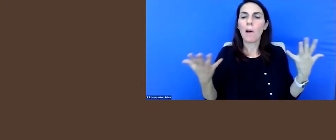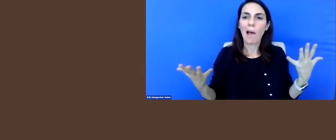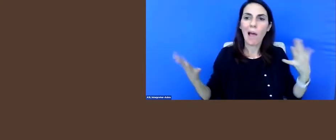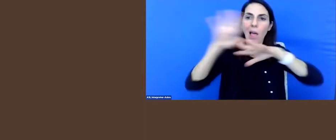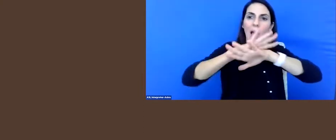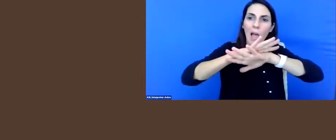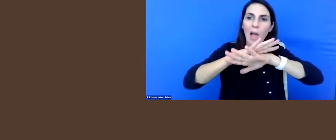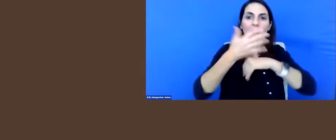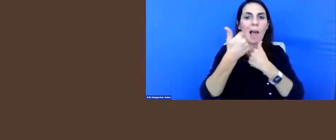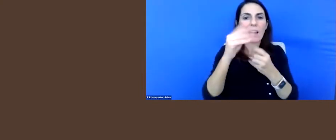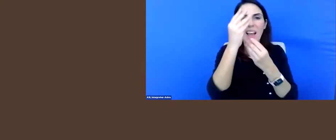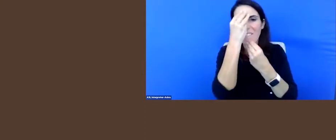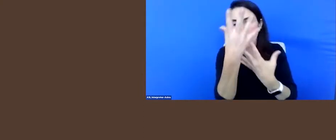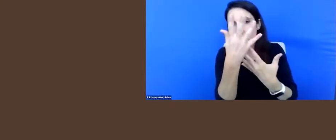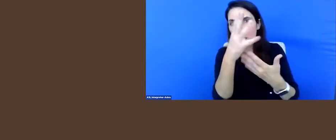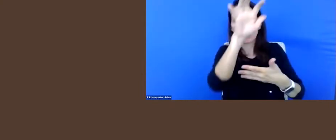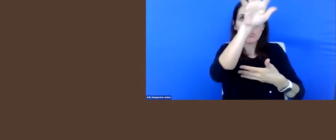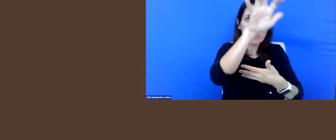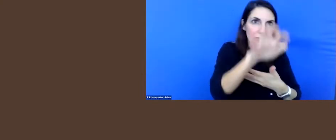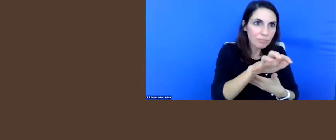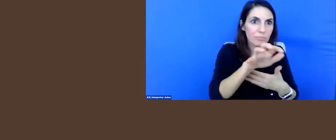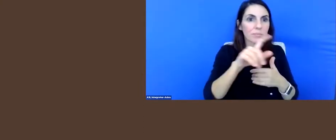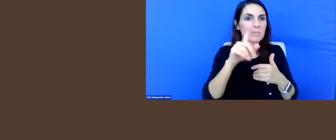of the content of the slides.